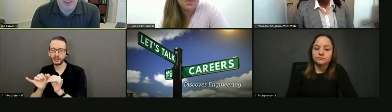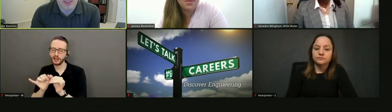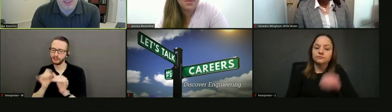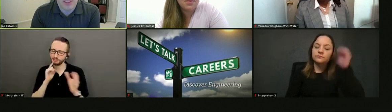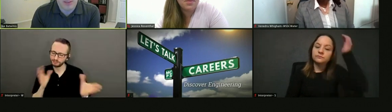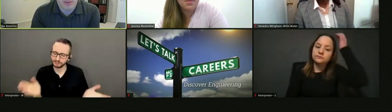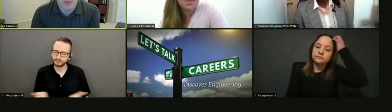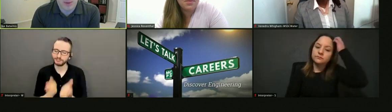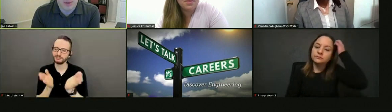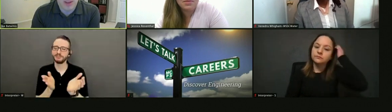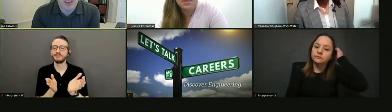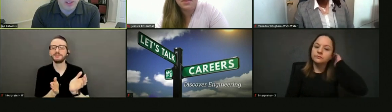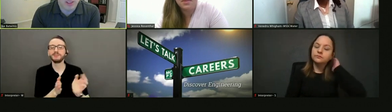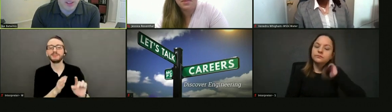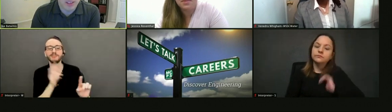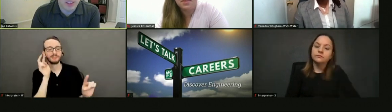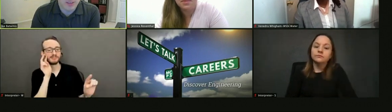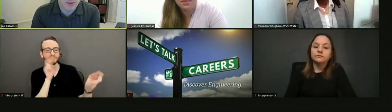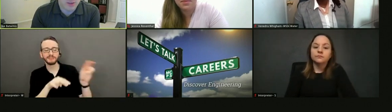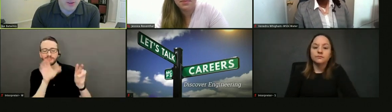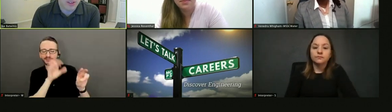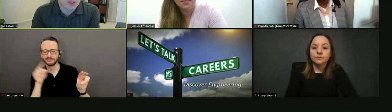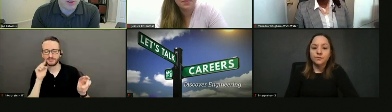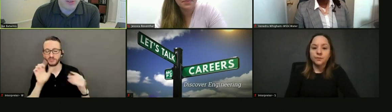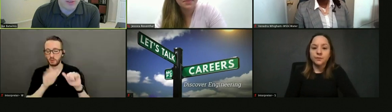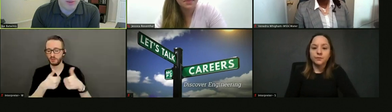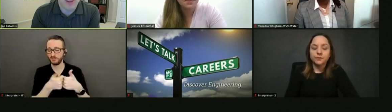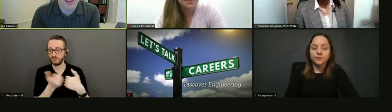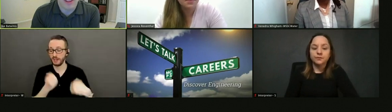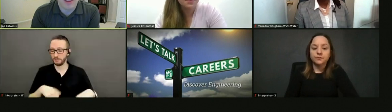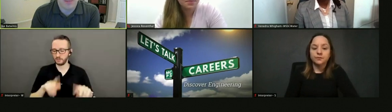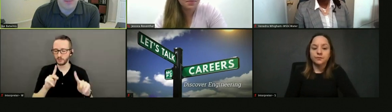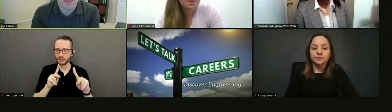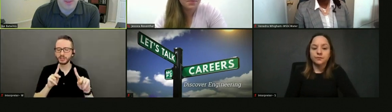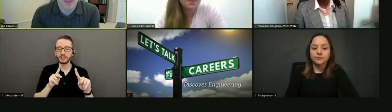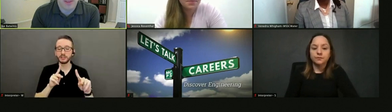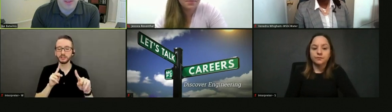those things, because beyond just the stuff you're learning from it,